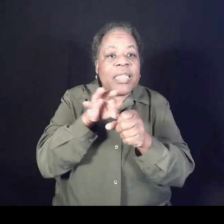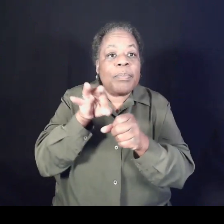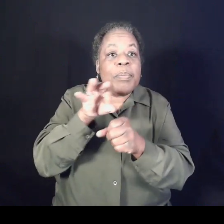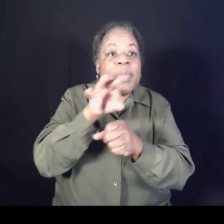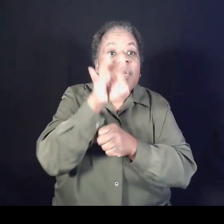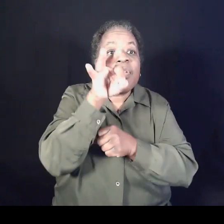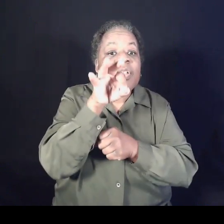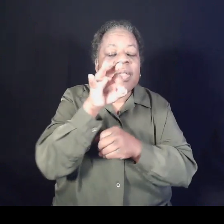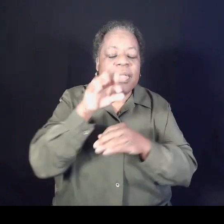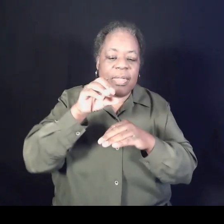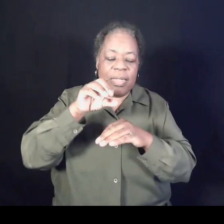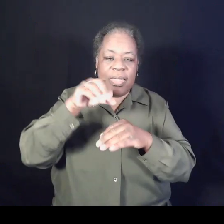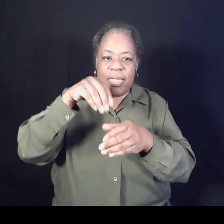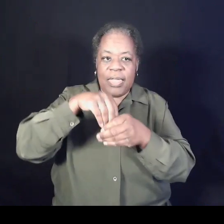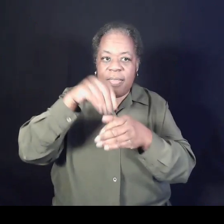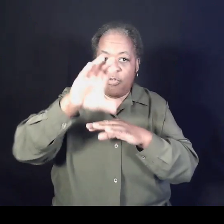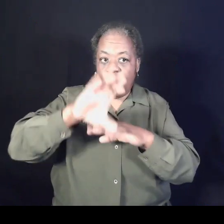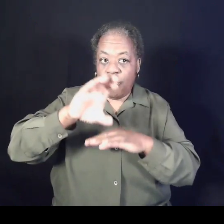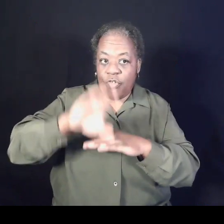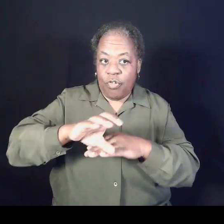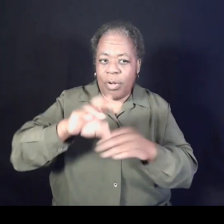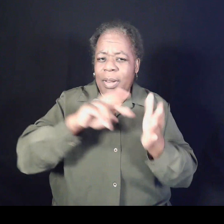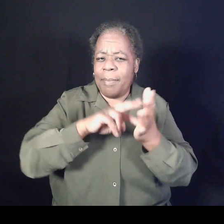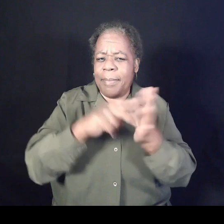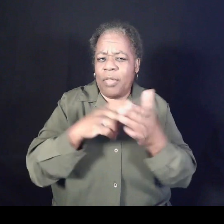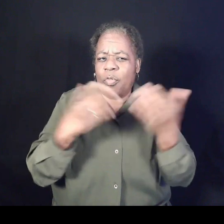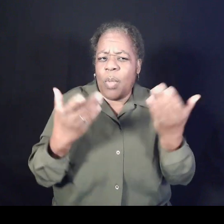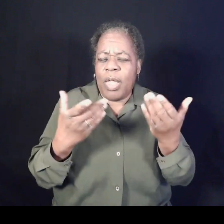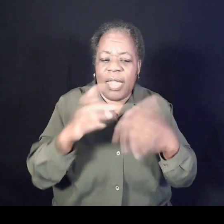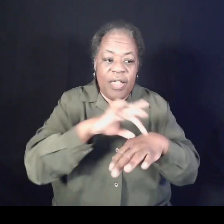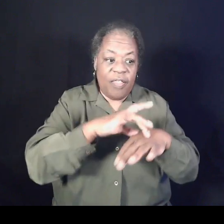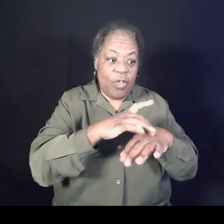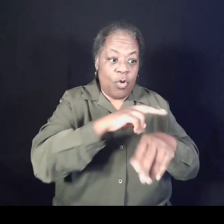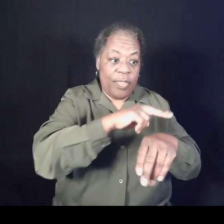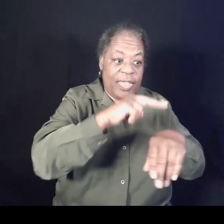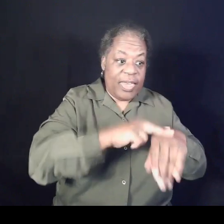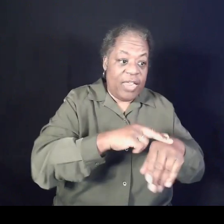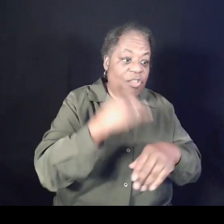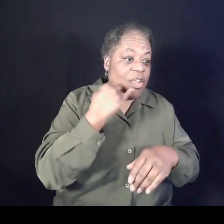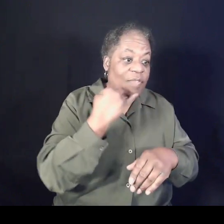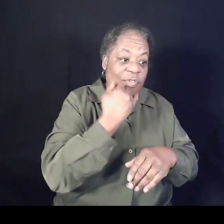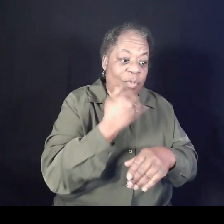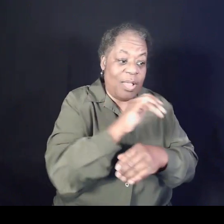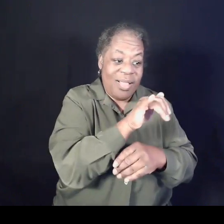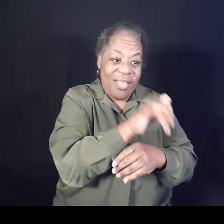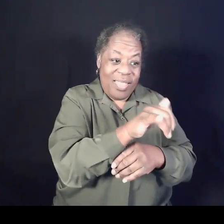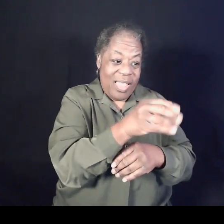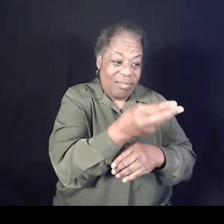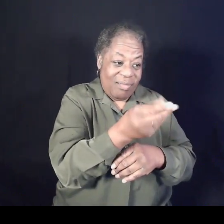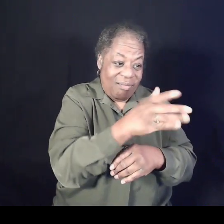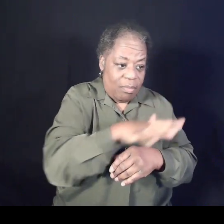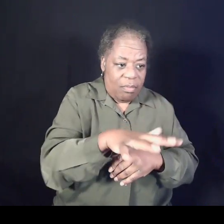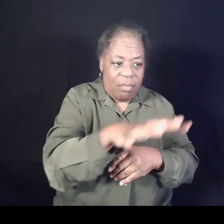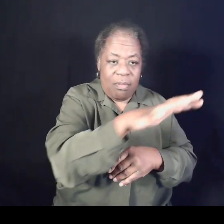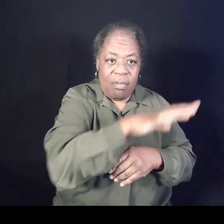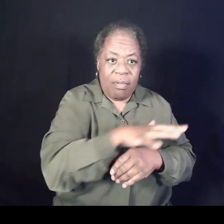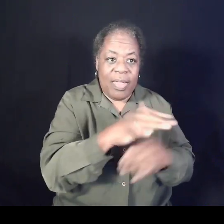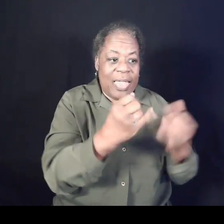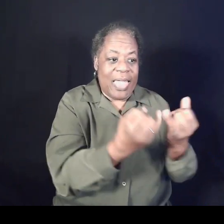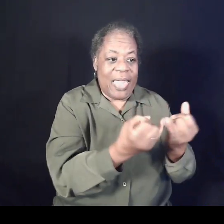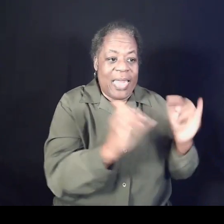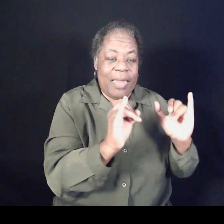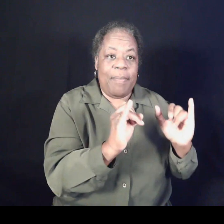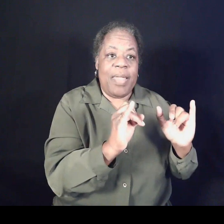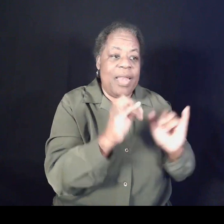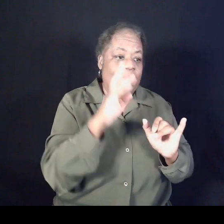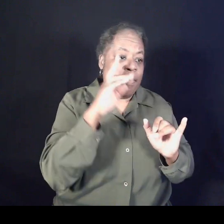church, meaning that the earthly nation of Israel is simply an independent political entity with